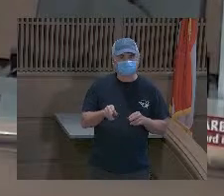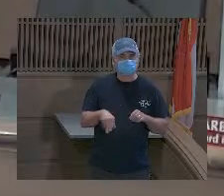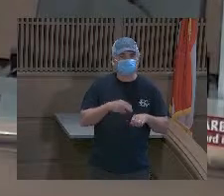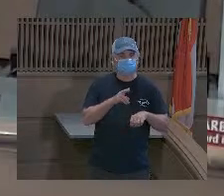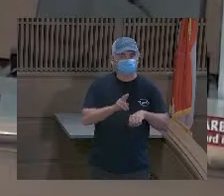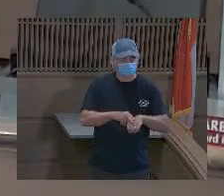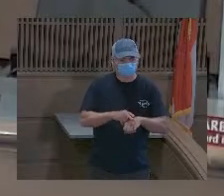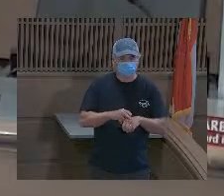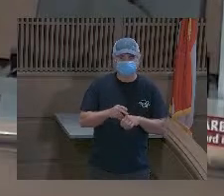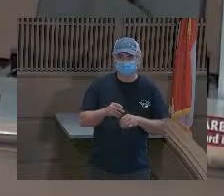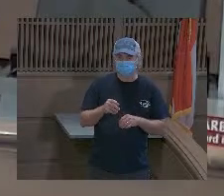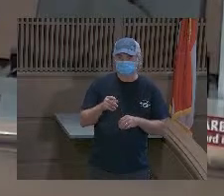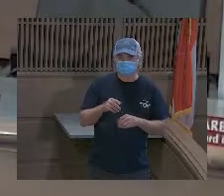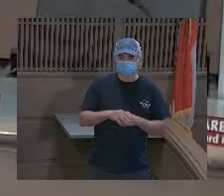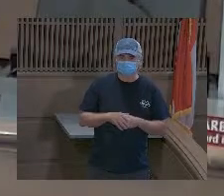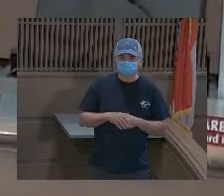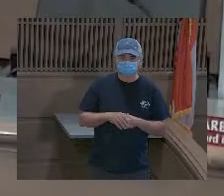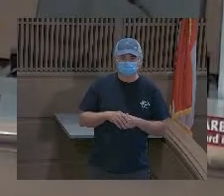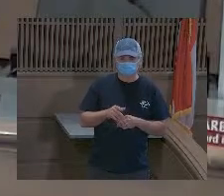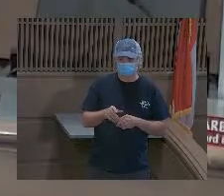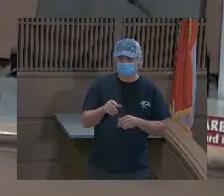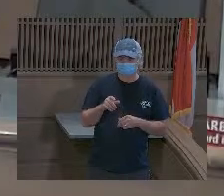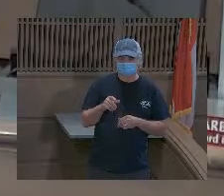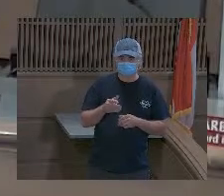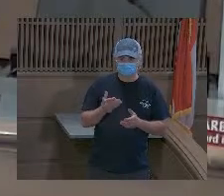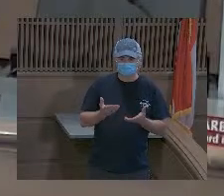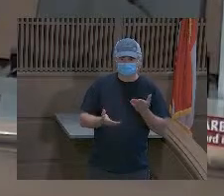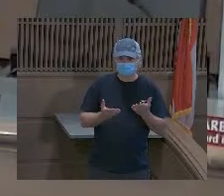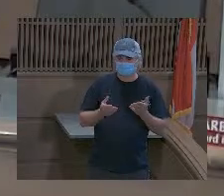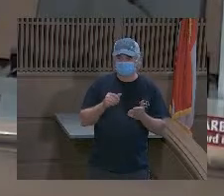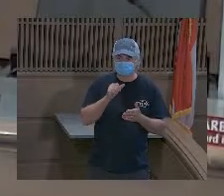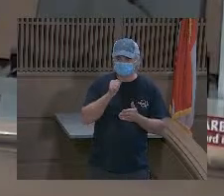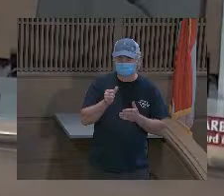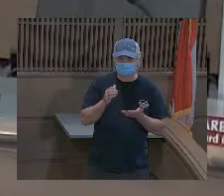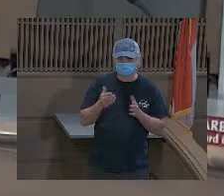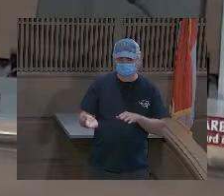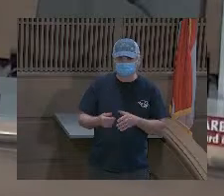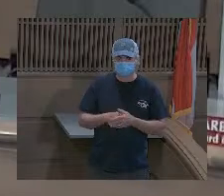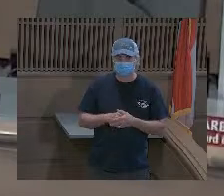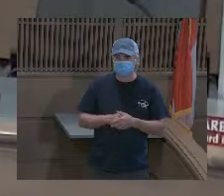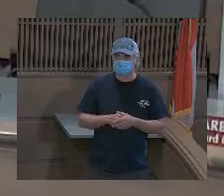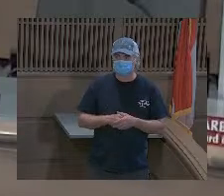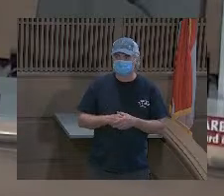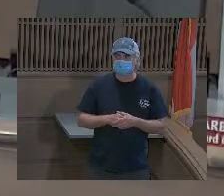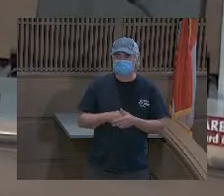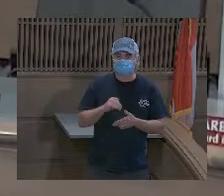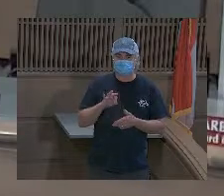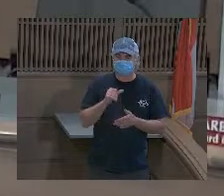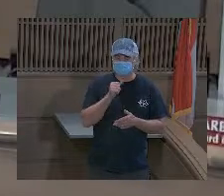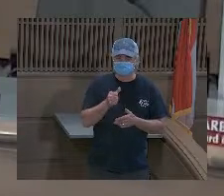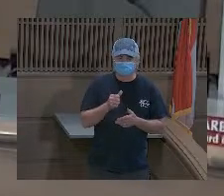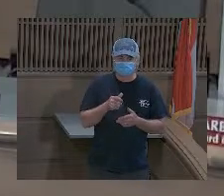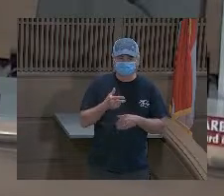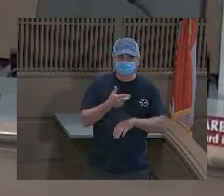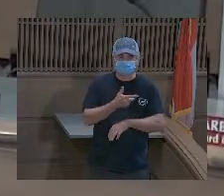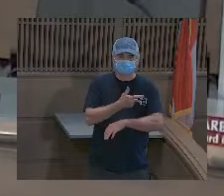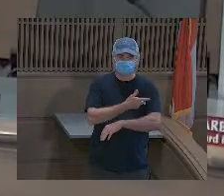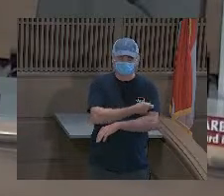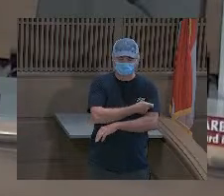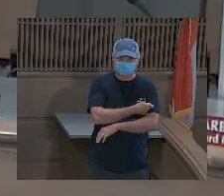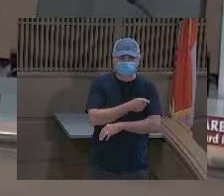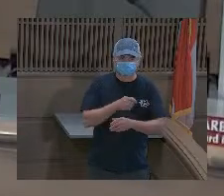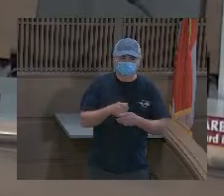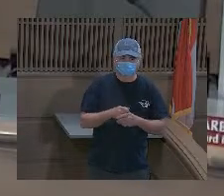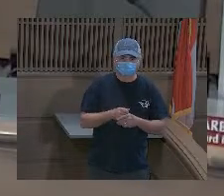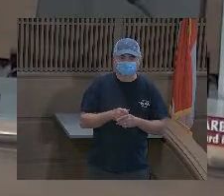heard all of these before, but number one is get vaccinated. If you have not been vaccinated for COVID, if you're 12 years